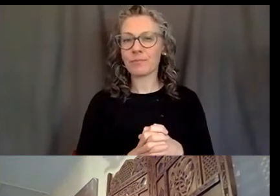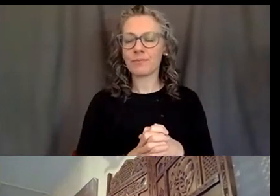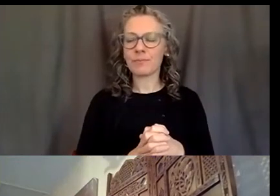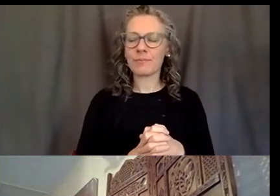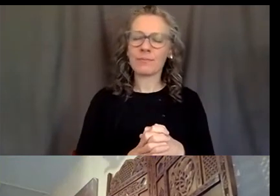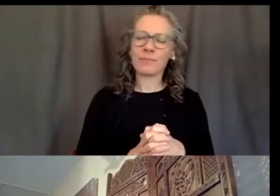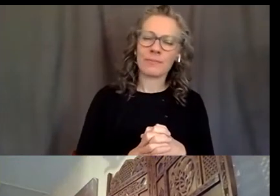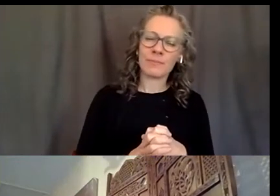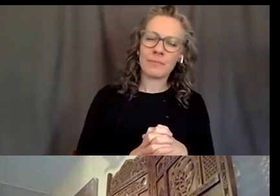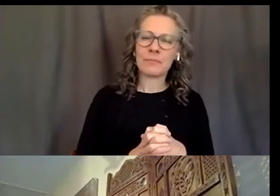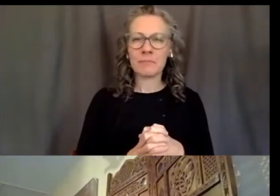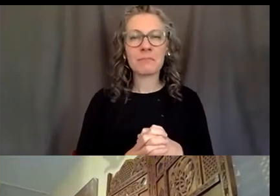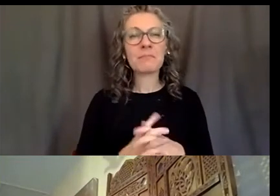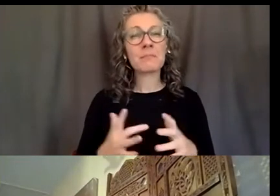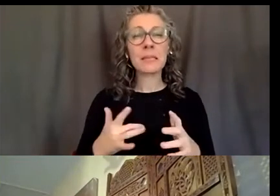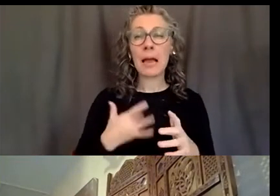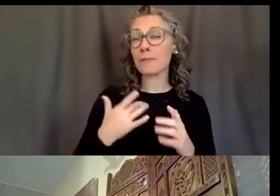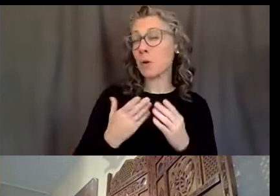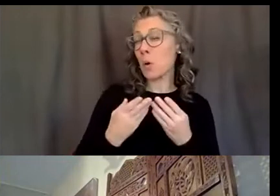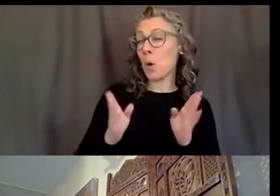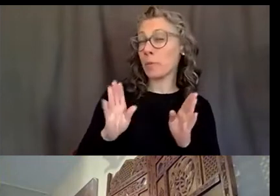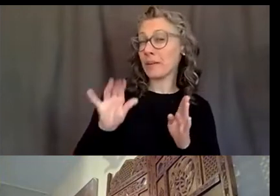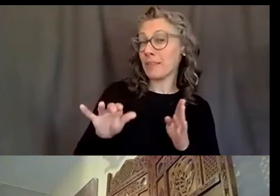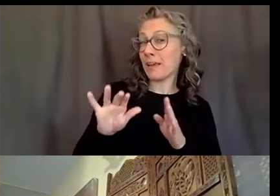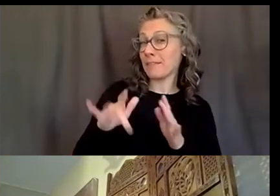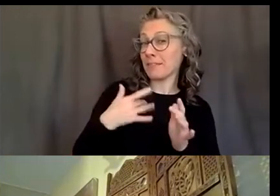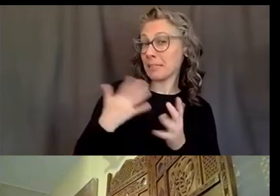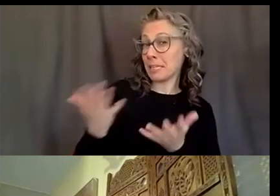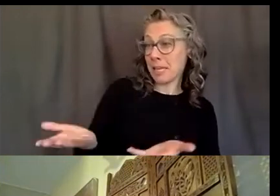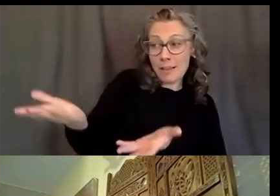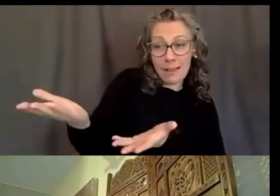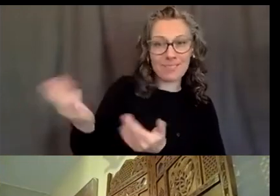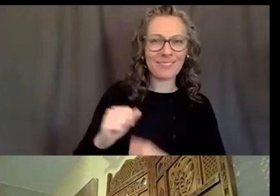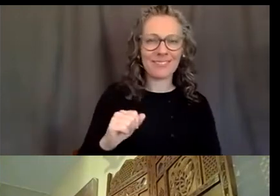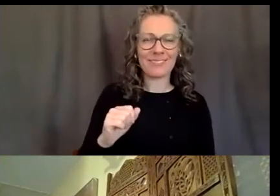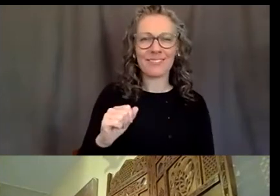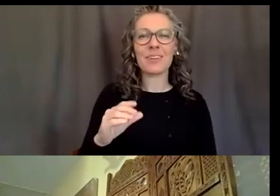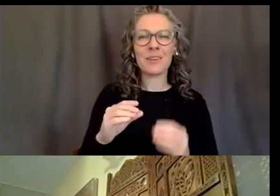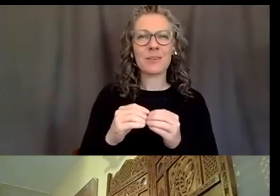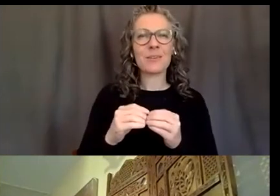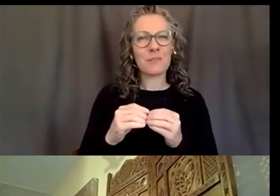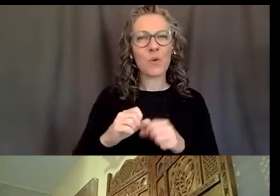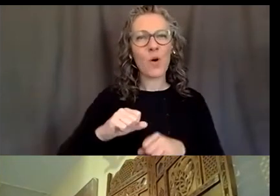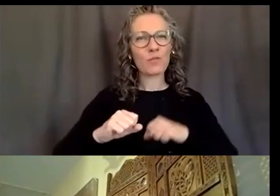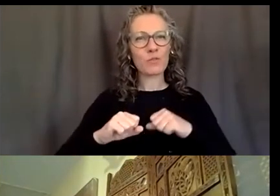I feel very open to it. I guess. There's more room for that always,